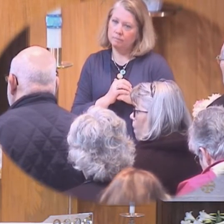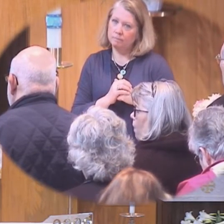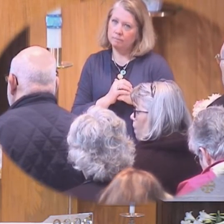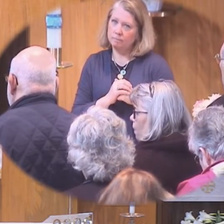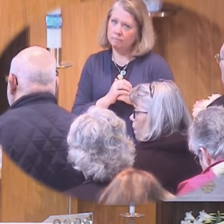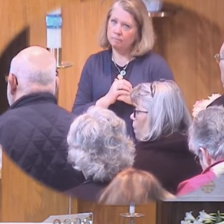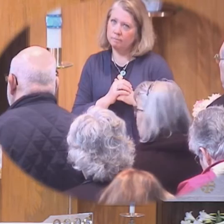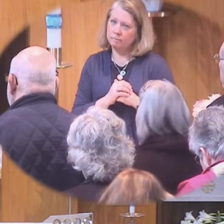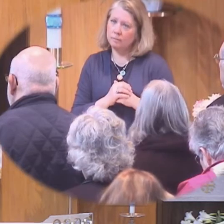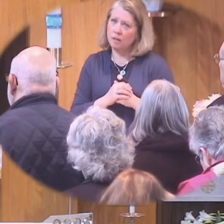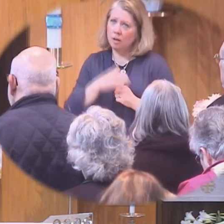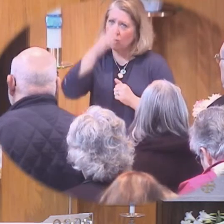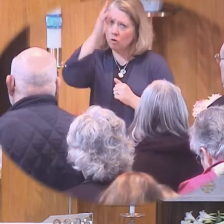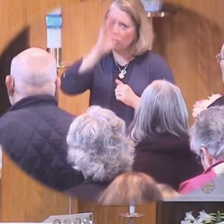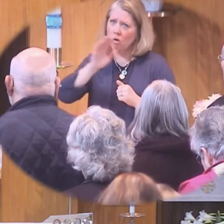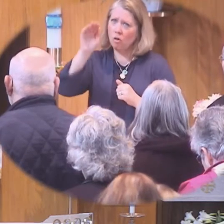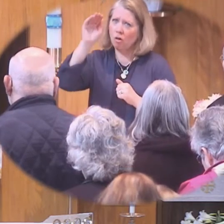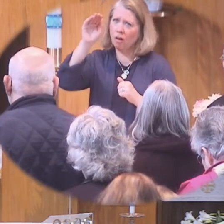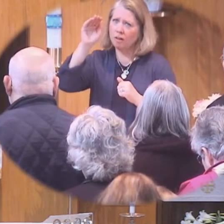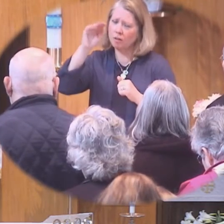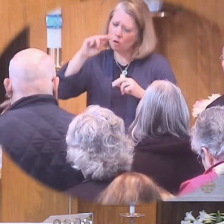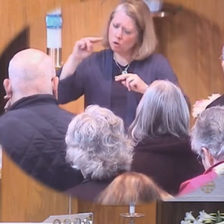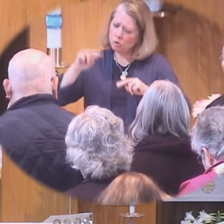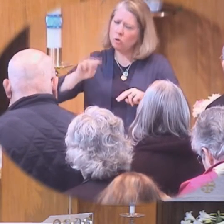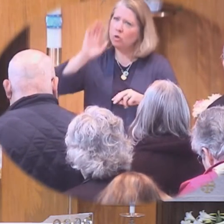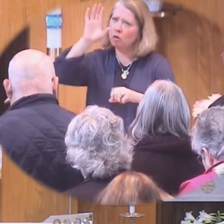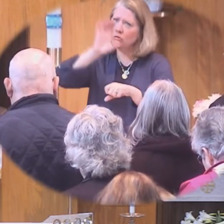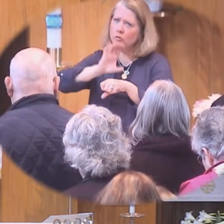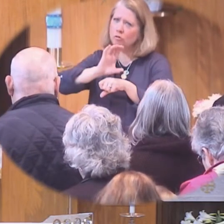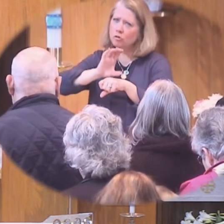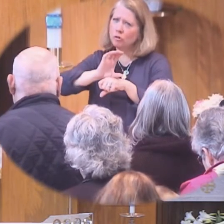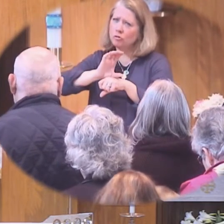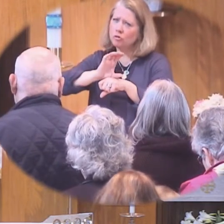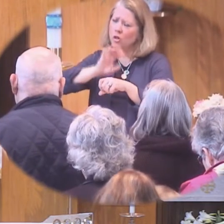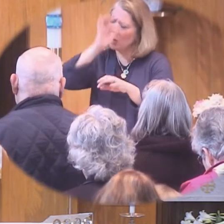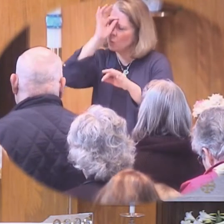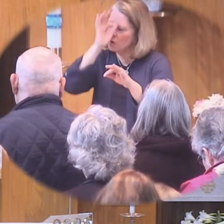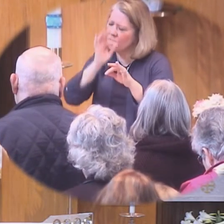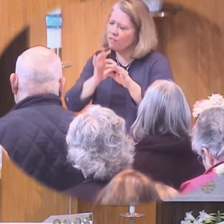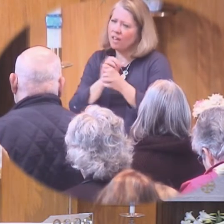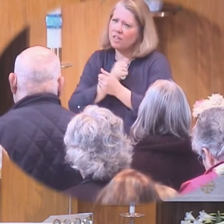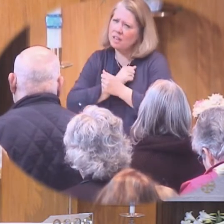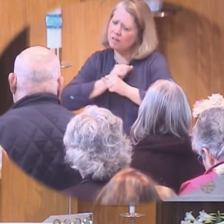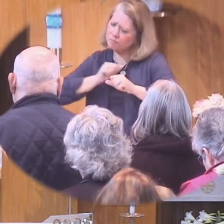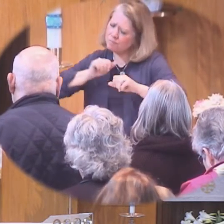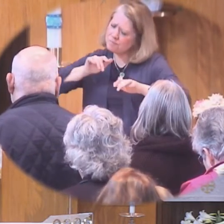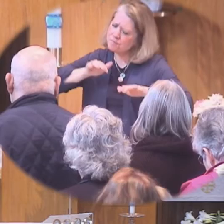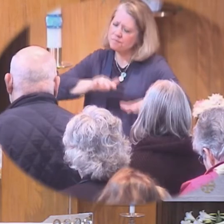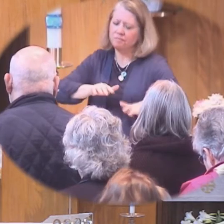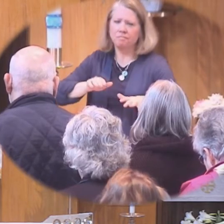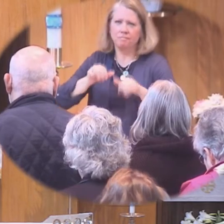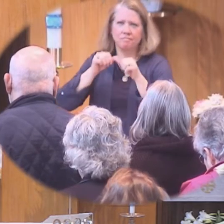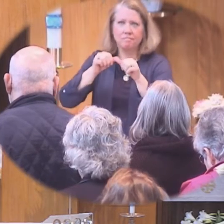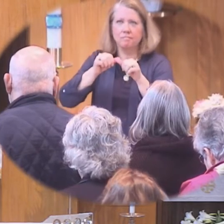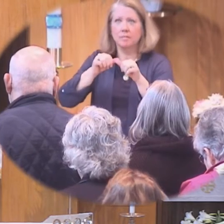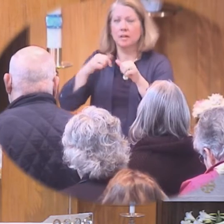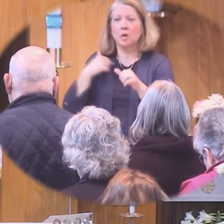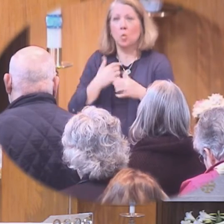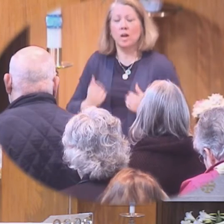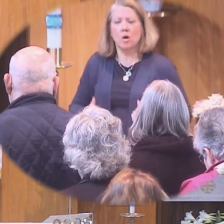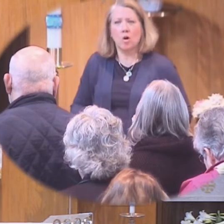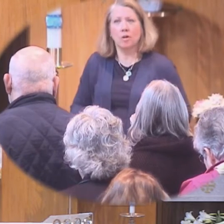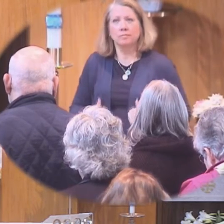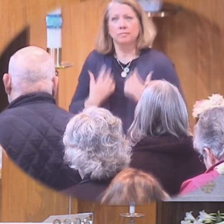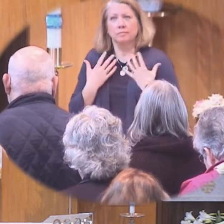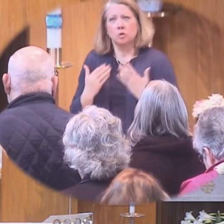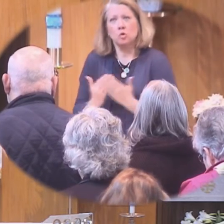Look upon your church, O God, with unfailing love and favor, so that renewed by the paschal mysteries, she may come